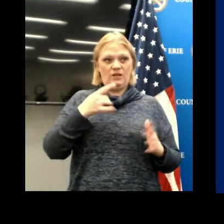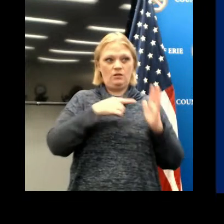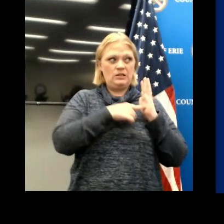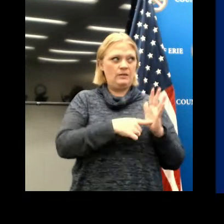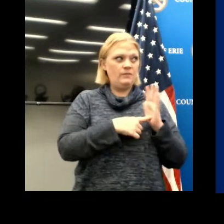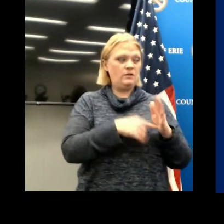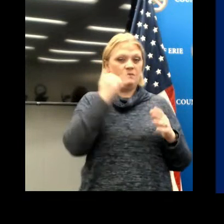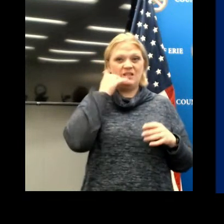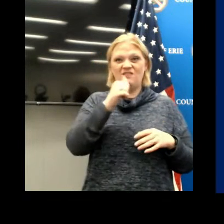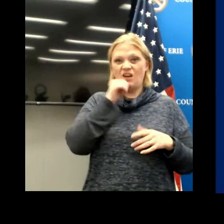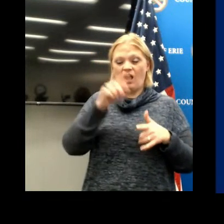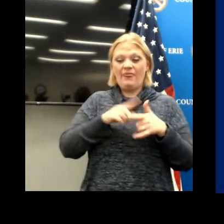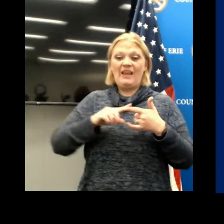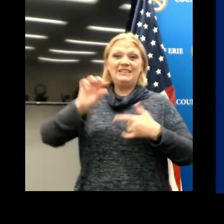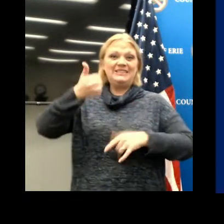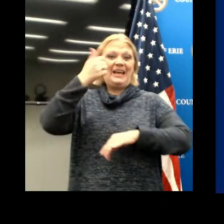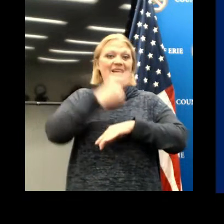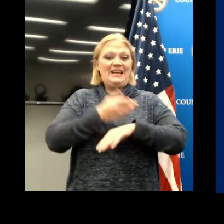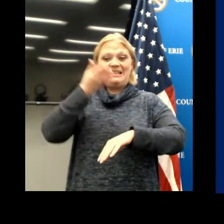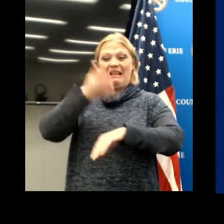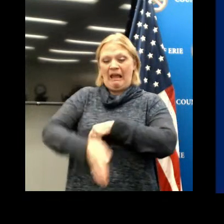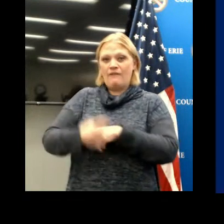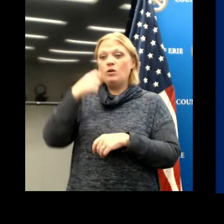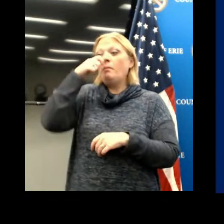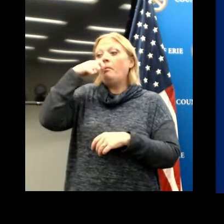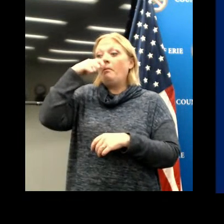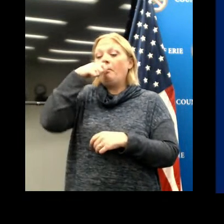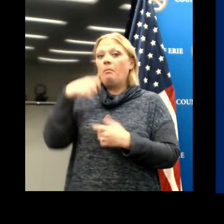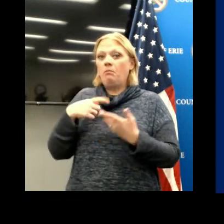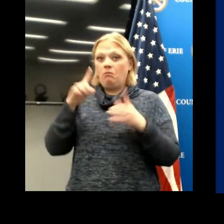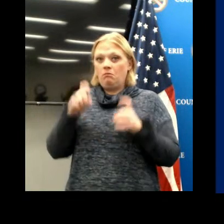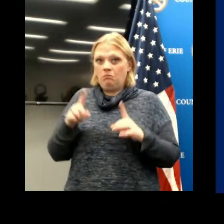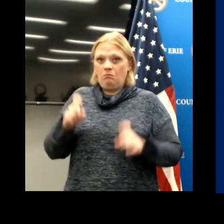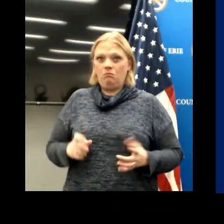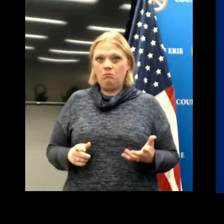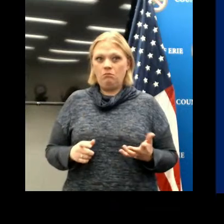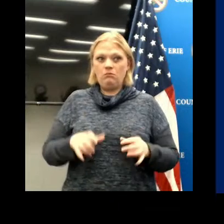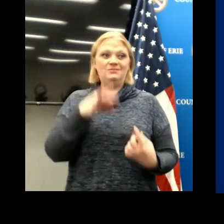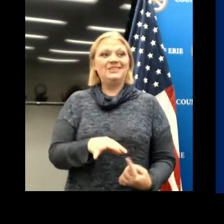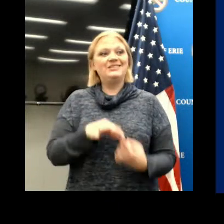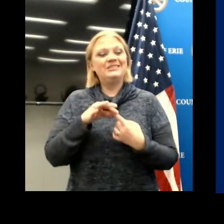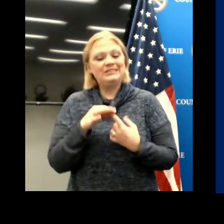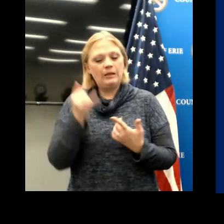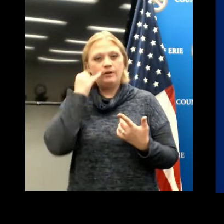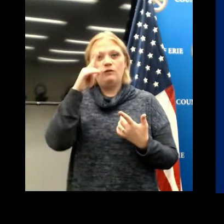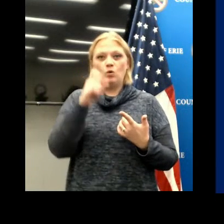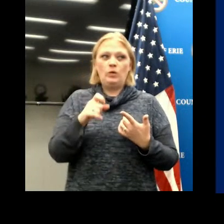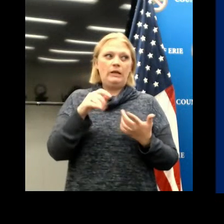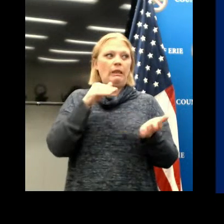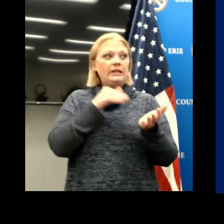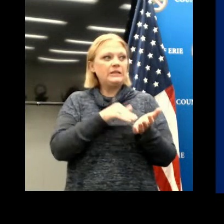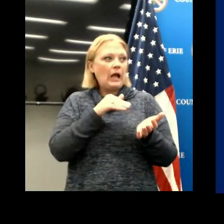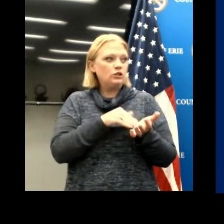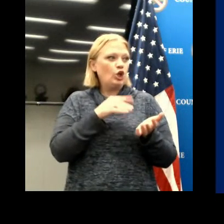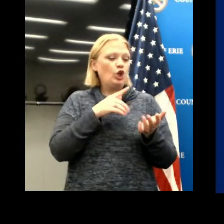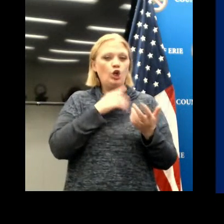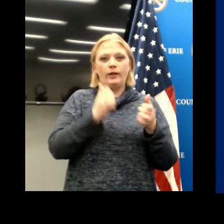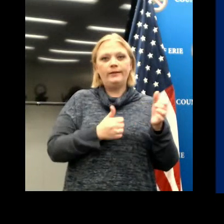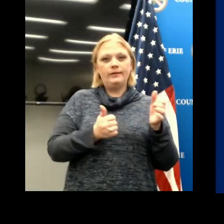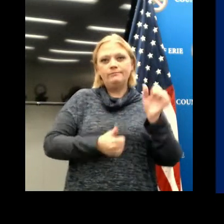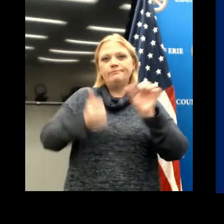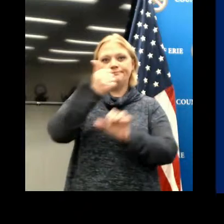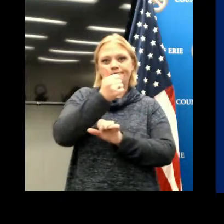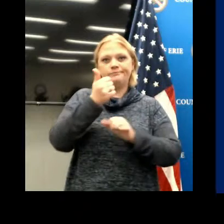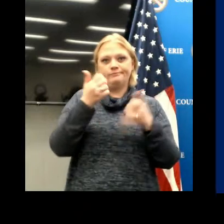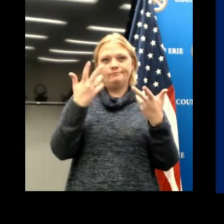it's 10 days after you had your specimen collected for the test. So stay at home. Medical care, as the county executive mentioned, if you